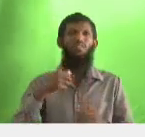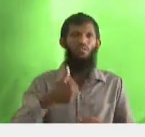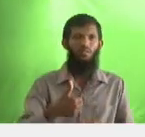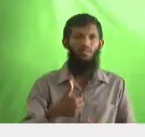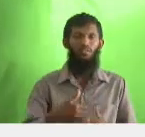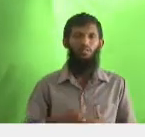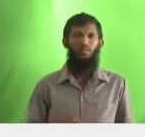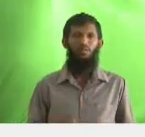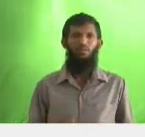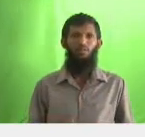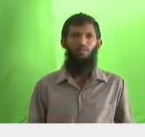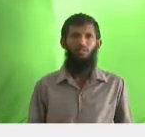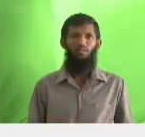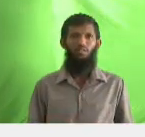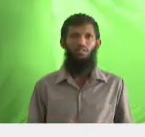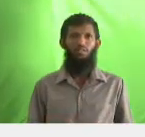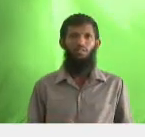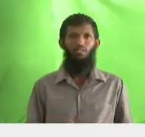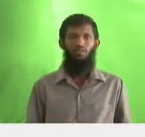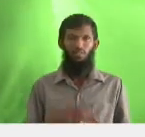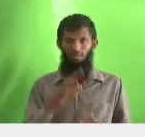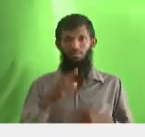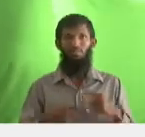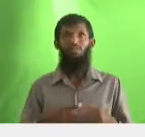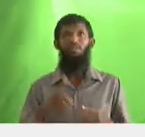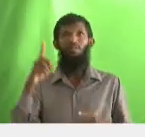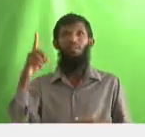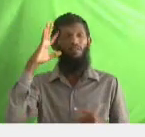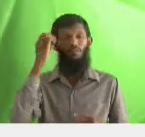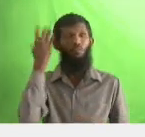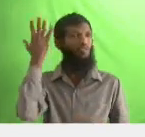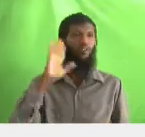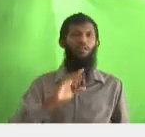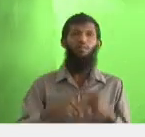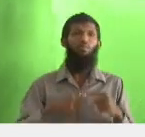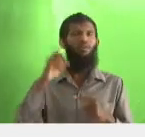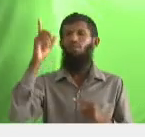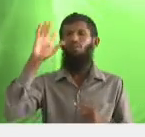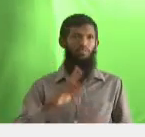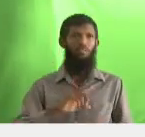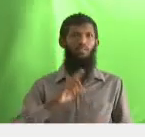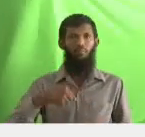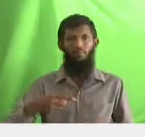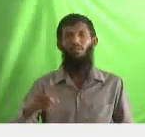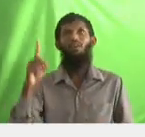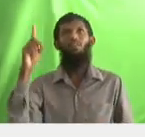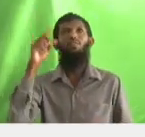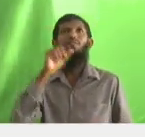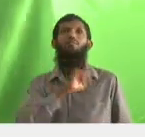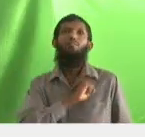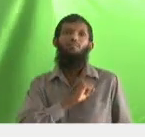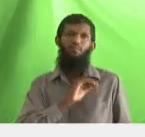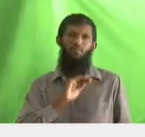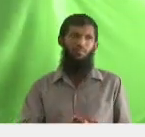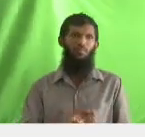term used is ittaqullah. Be conscious of Allah. And each one of you should look into what